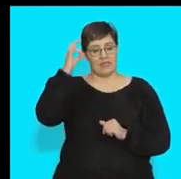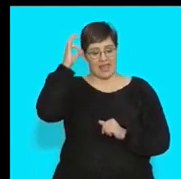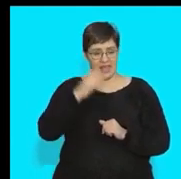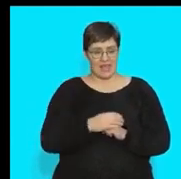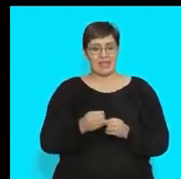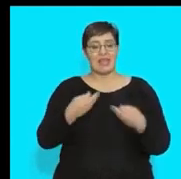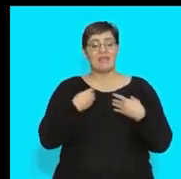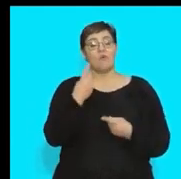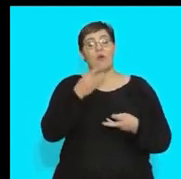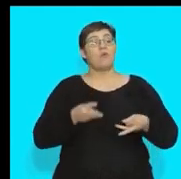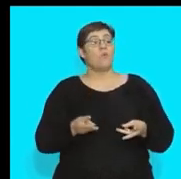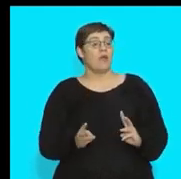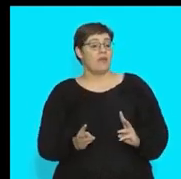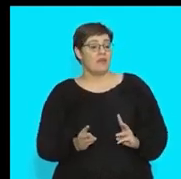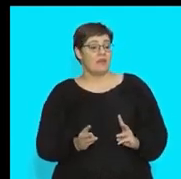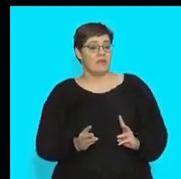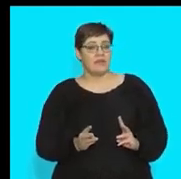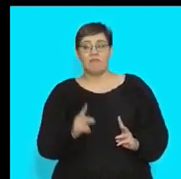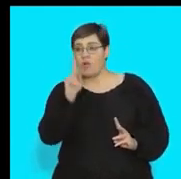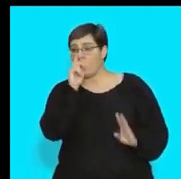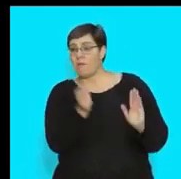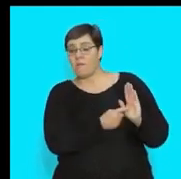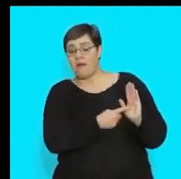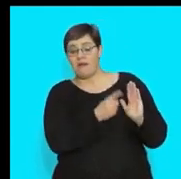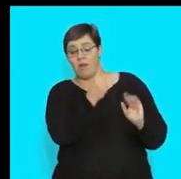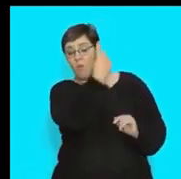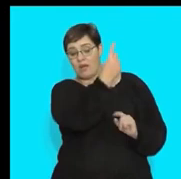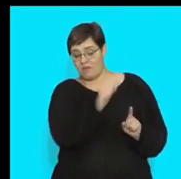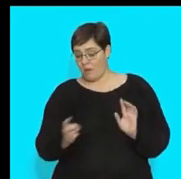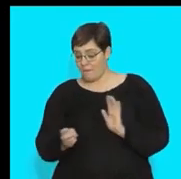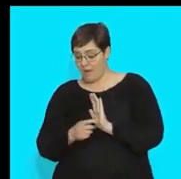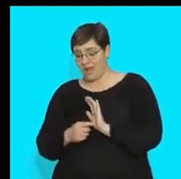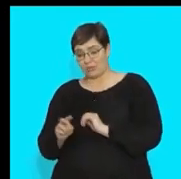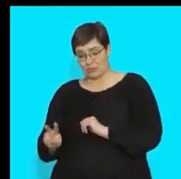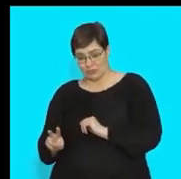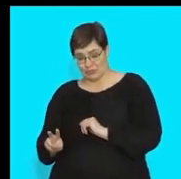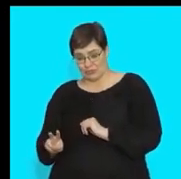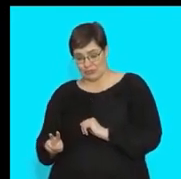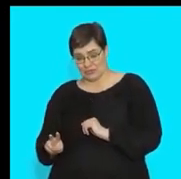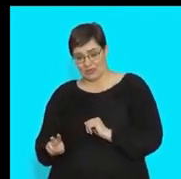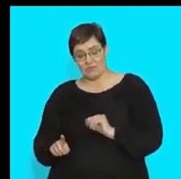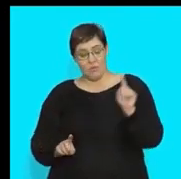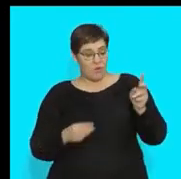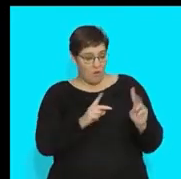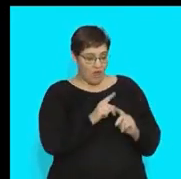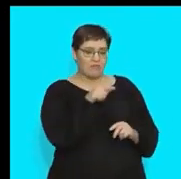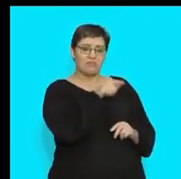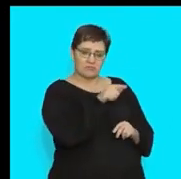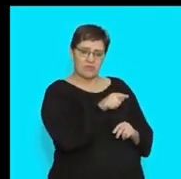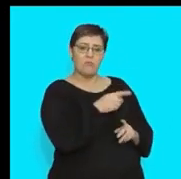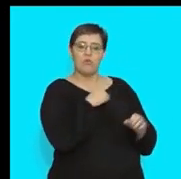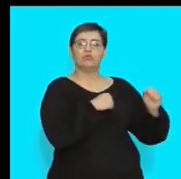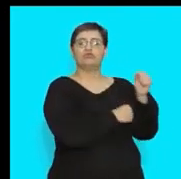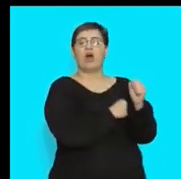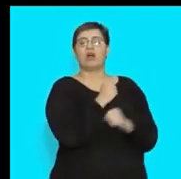hair. Give one way, but look at the mark allocation for 2, in which the root